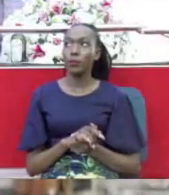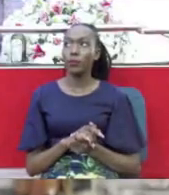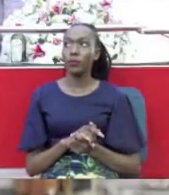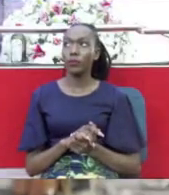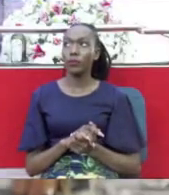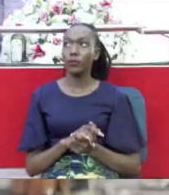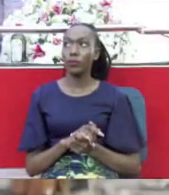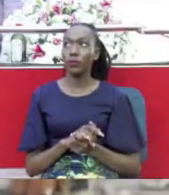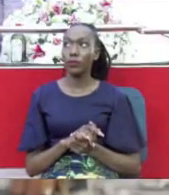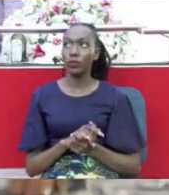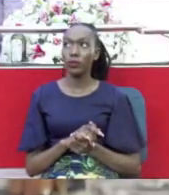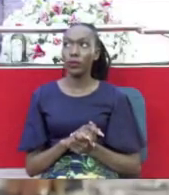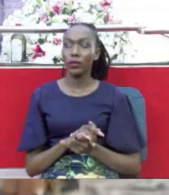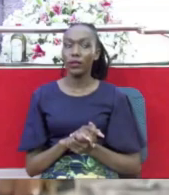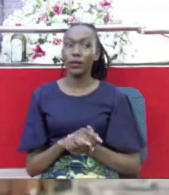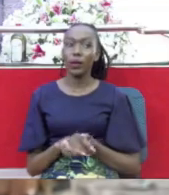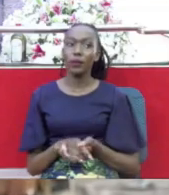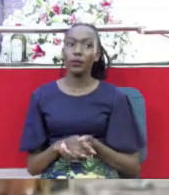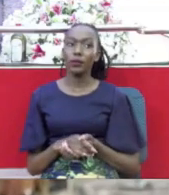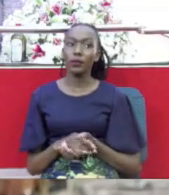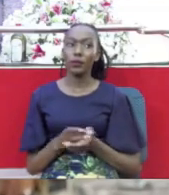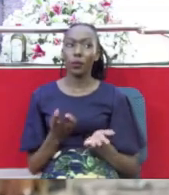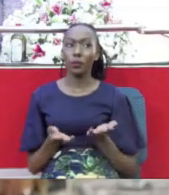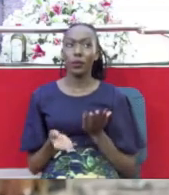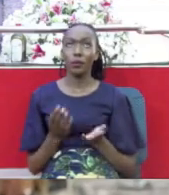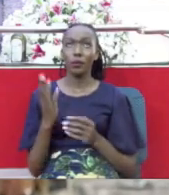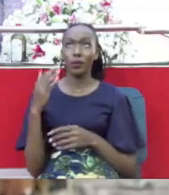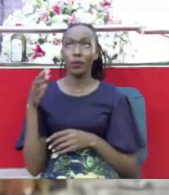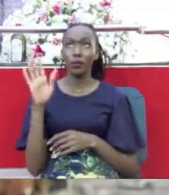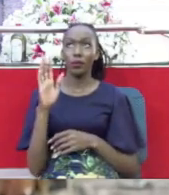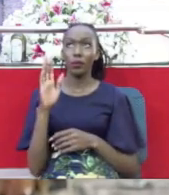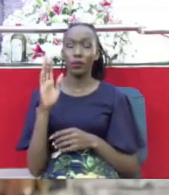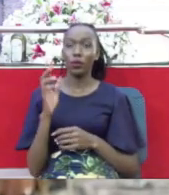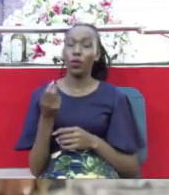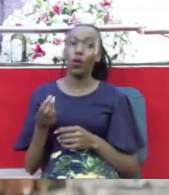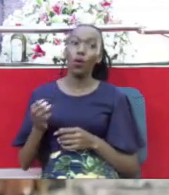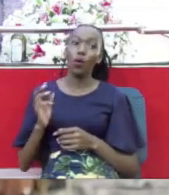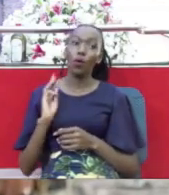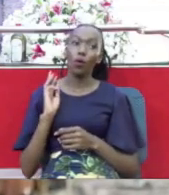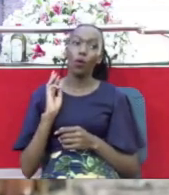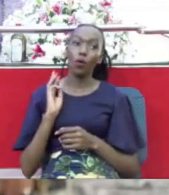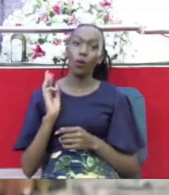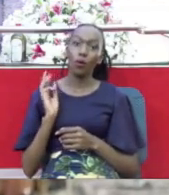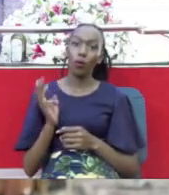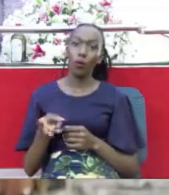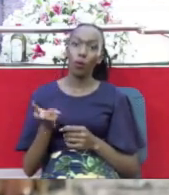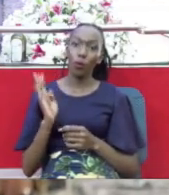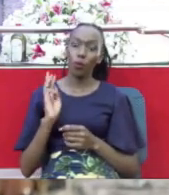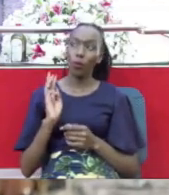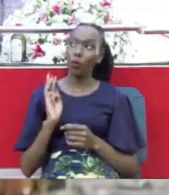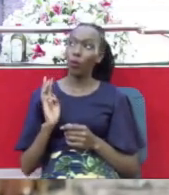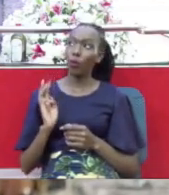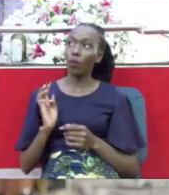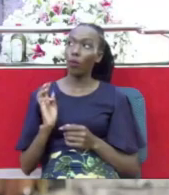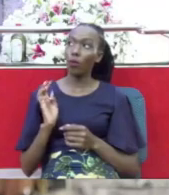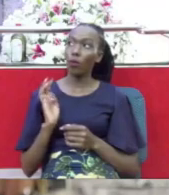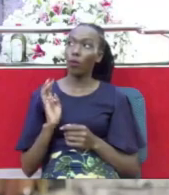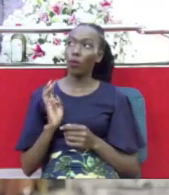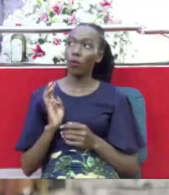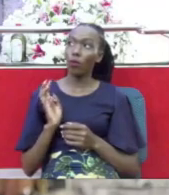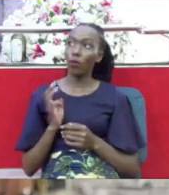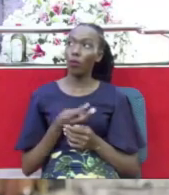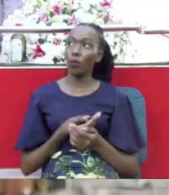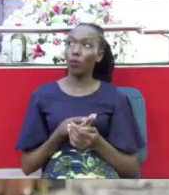hakuwa Mungu wao. It was not their God. Ni Mungu wa mom na dad. It was the God of their fathers. You see that? Unaona